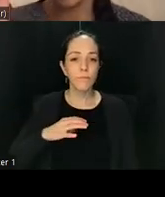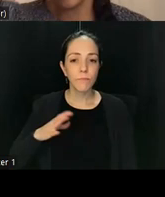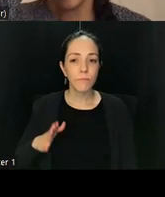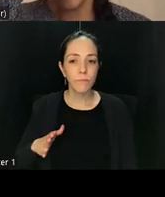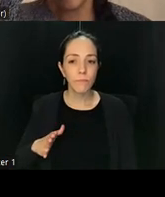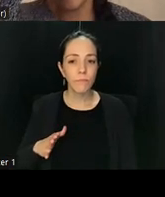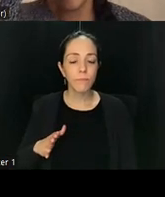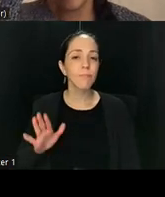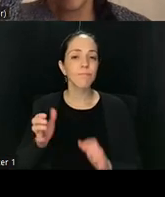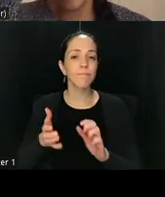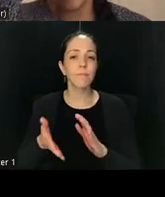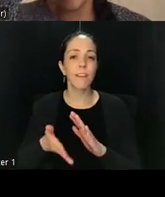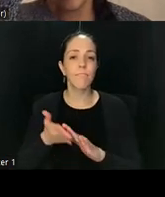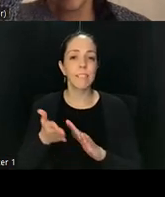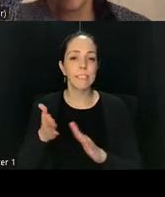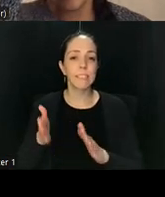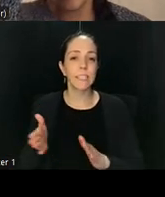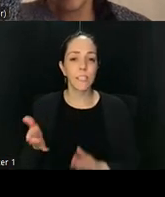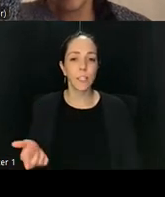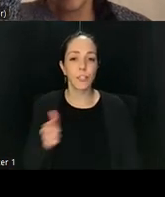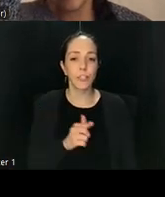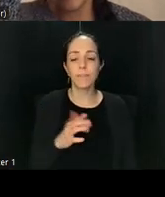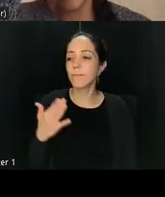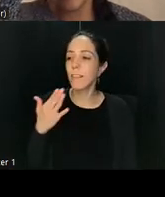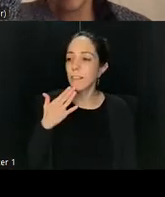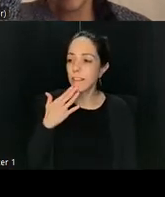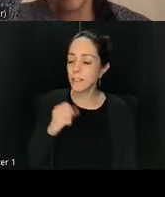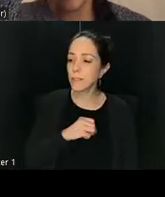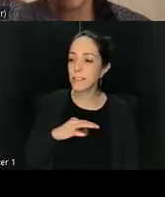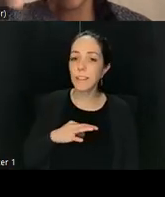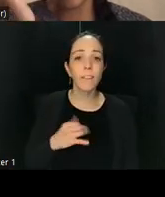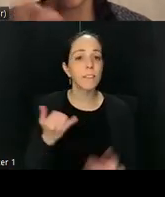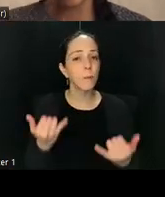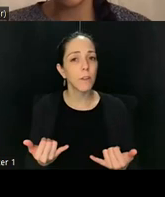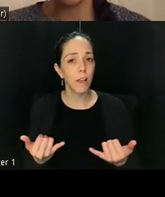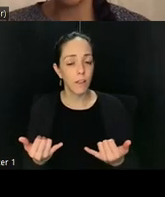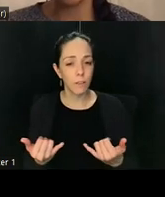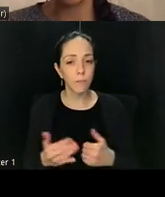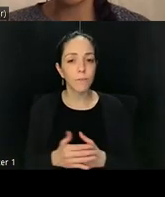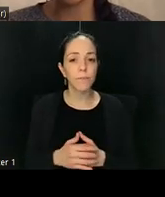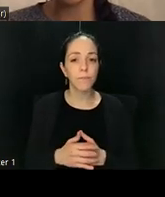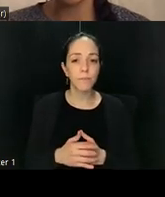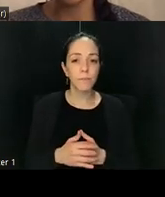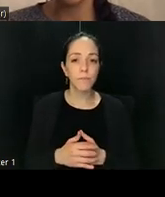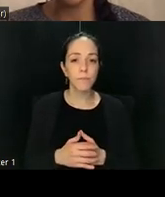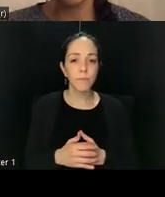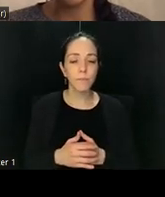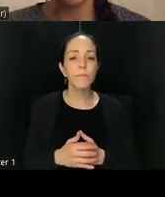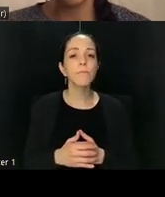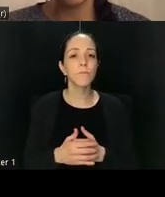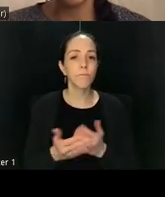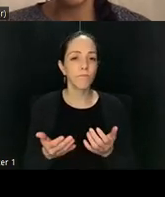to facilitators then. Thank you, staff. At this time, we're going to go into the